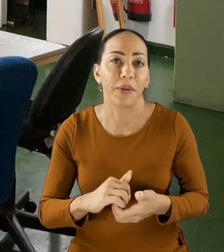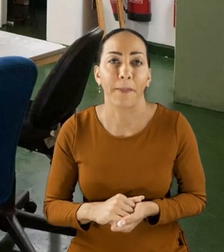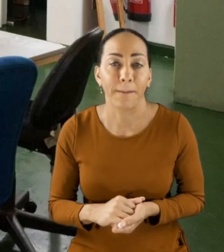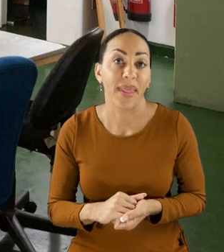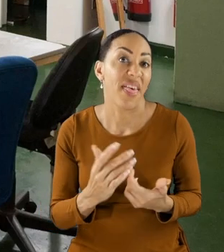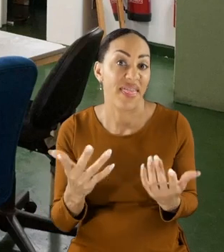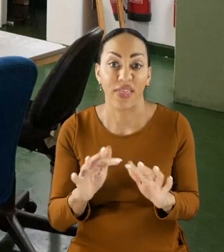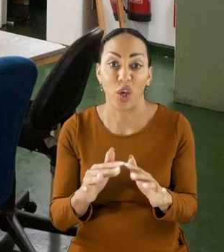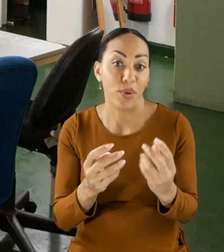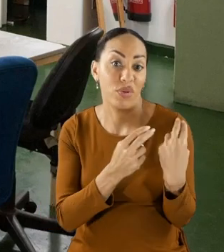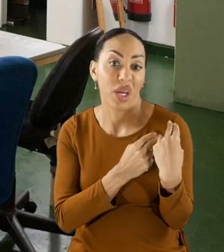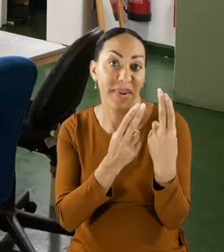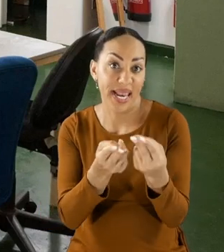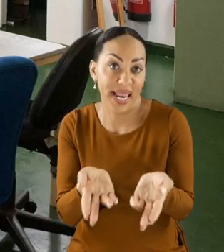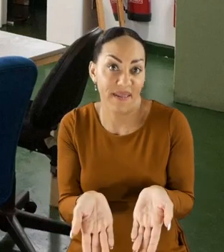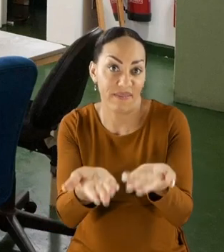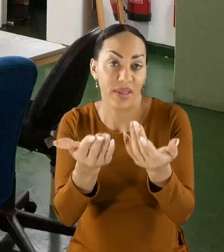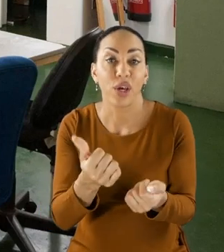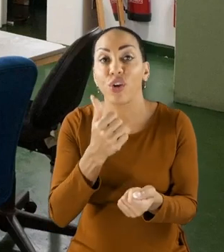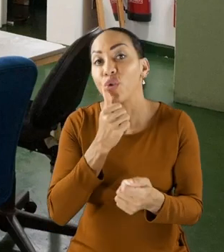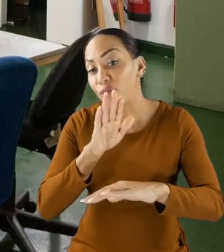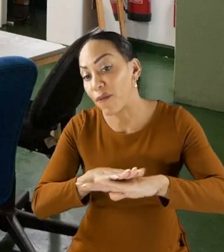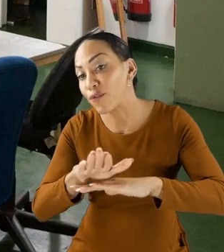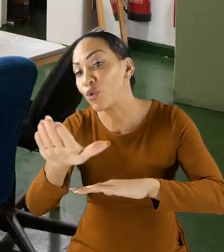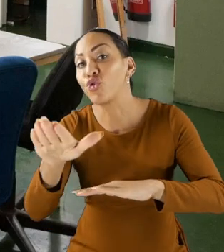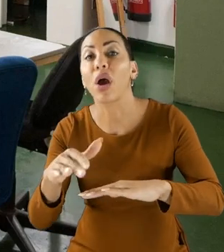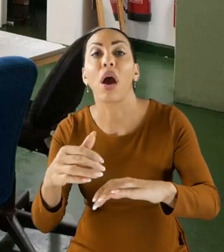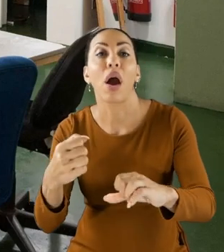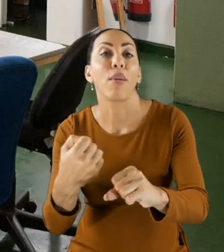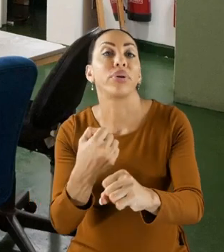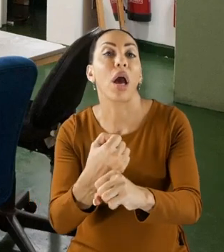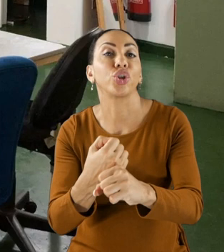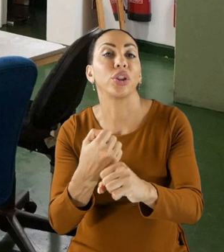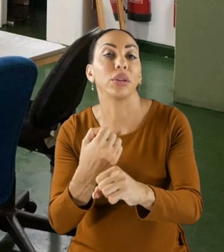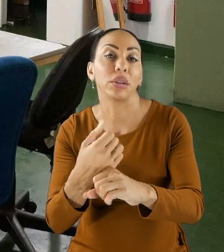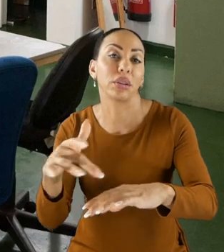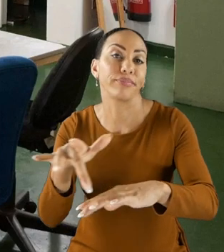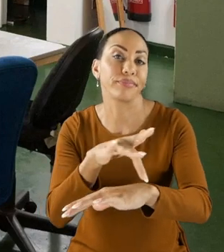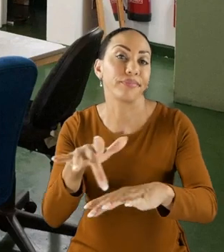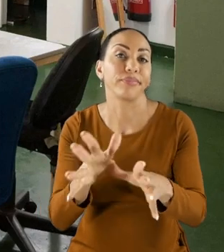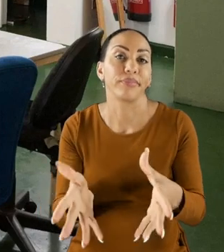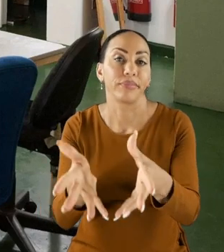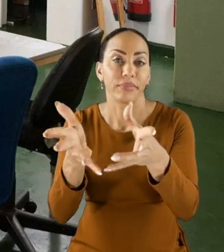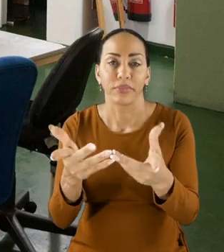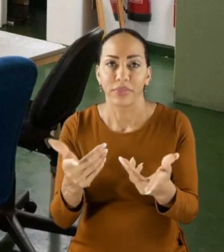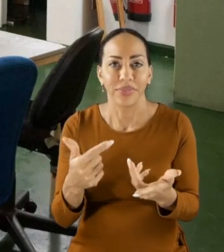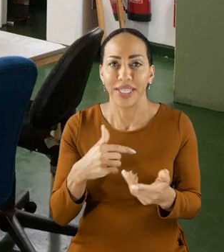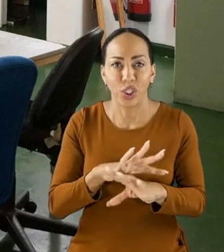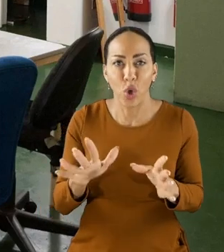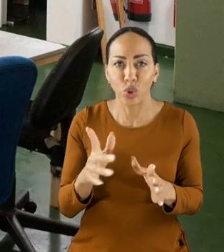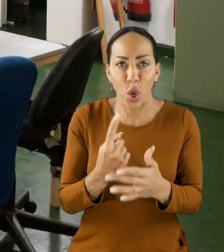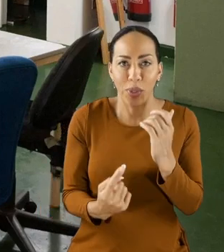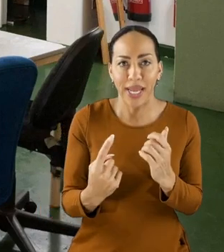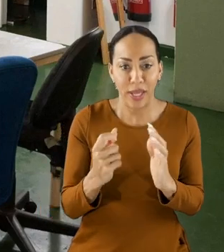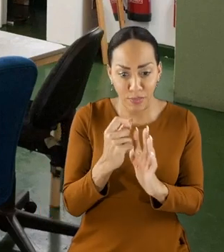we have the capacity to provide you with, and leave with you, to use in future production. So our aim is